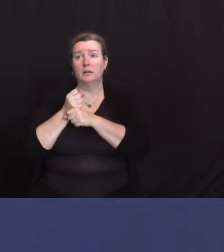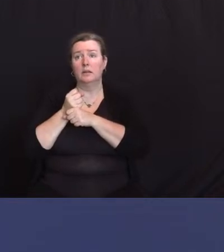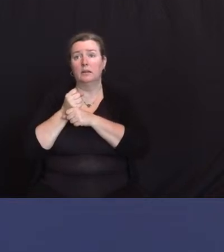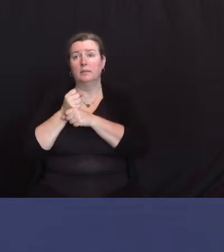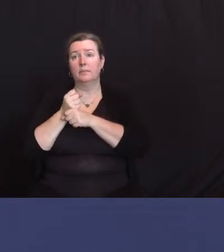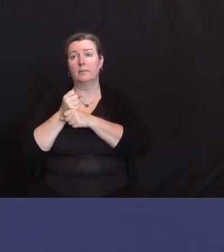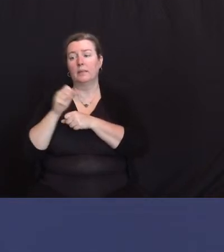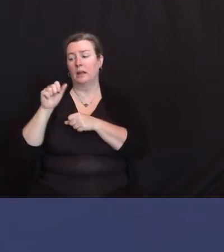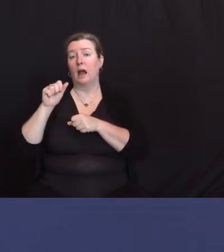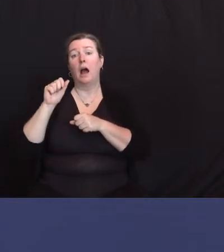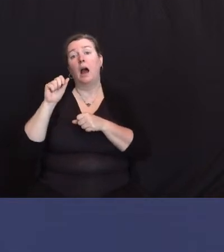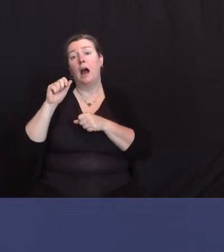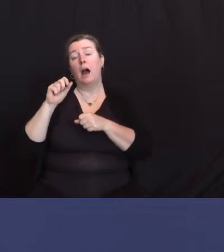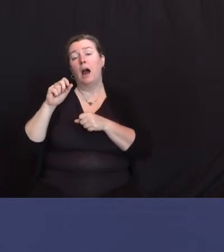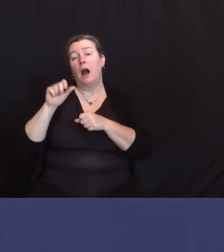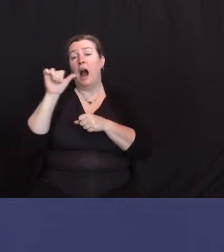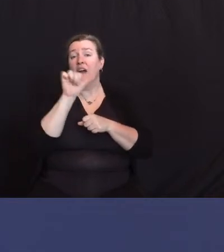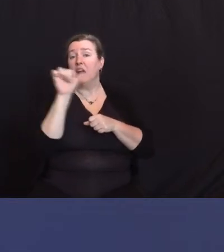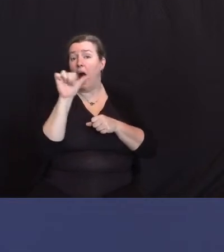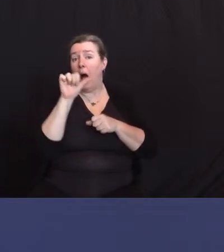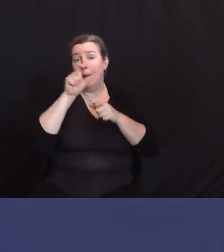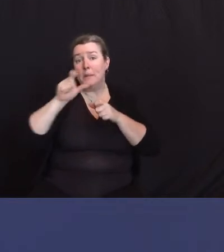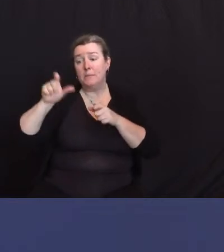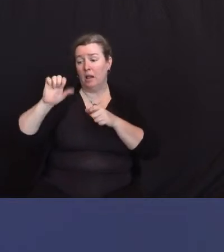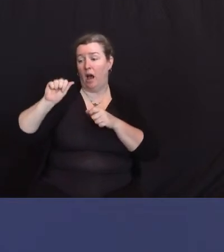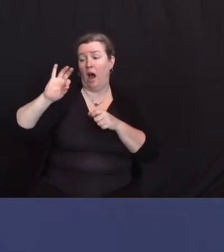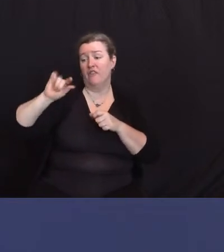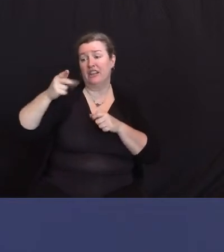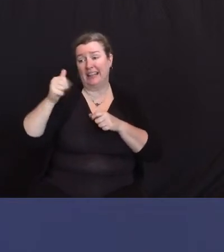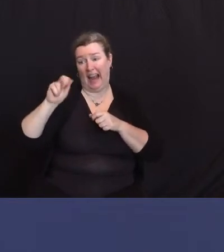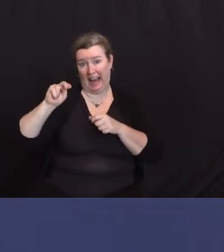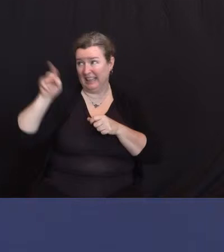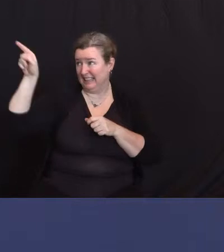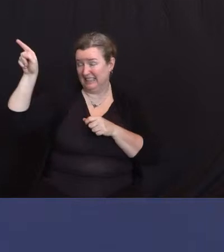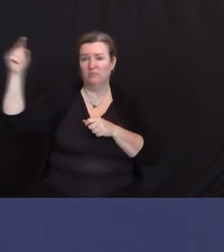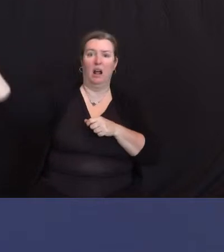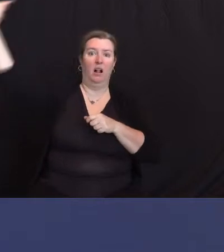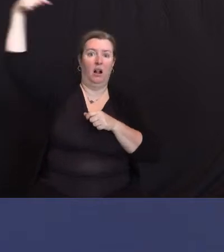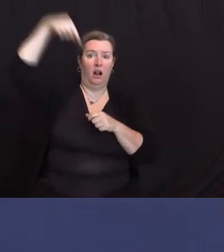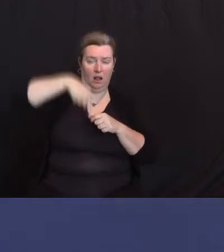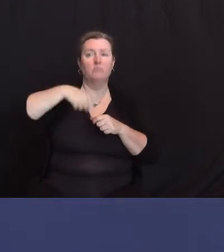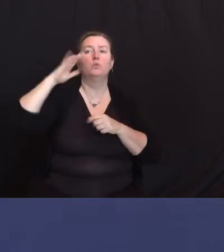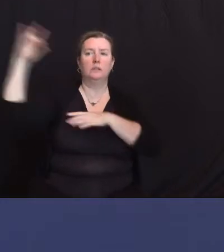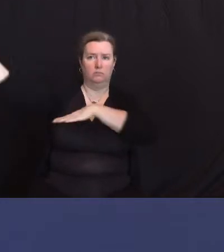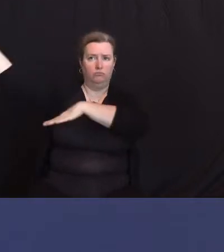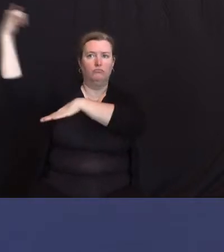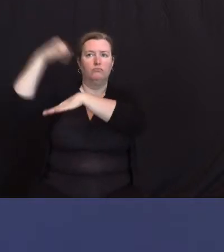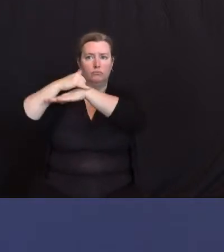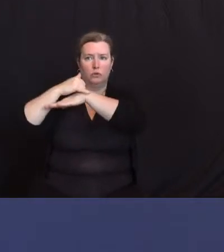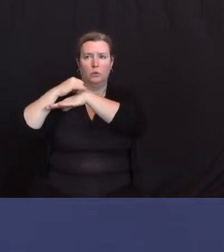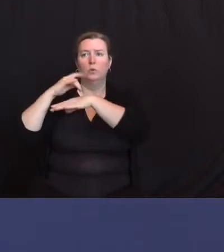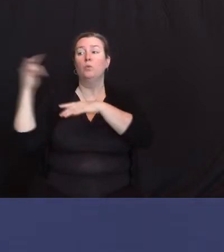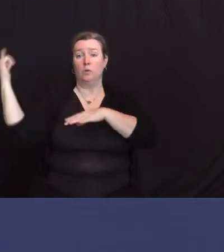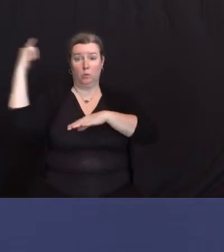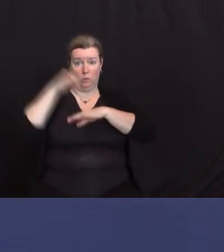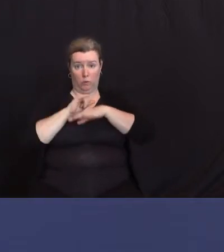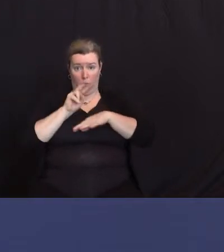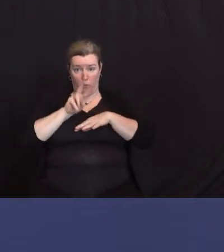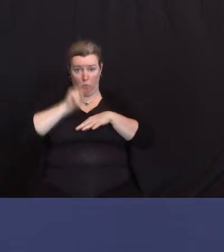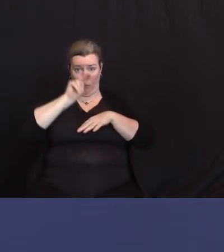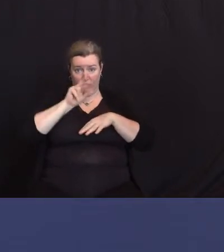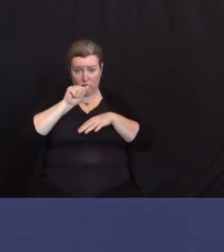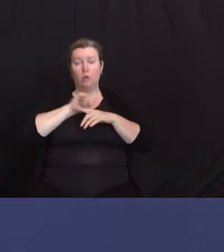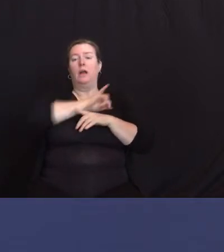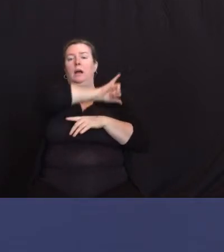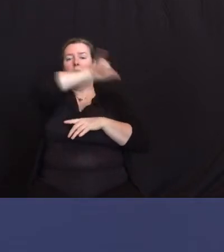Dulles Airport in Northern Virginia and then up to the Joint Base. And we're honored to do our part. I wrote a